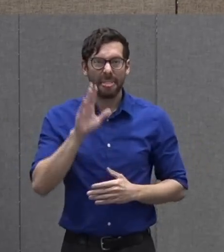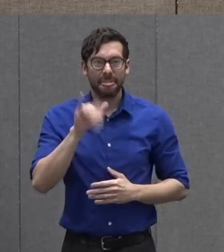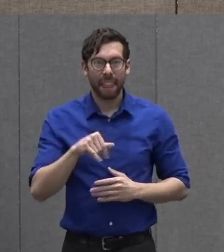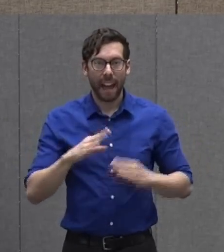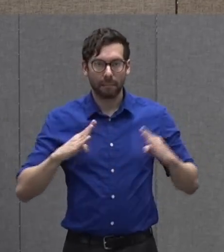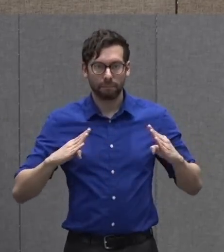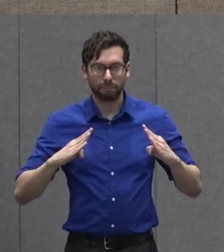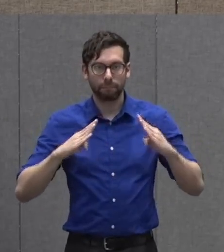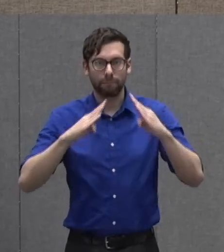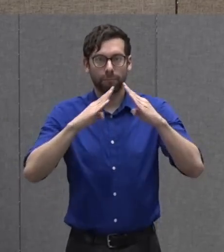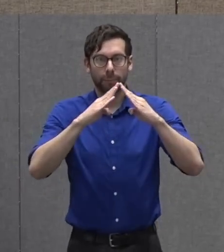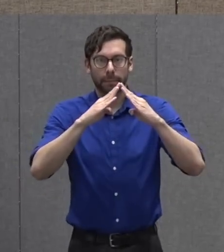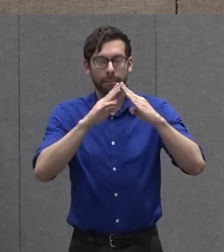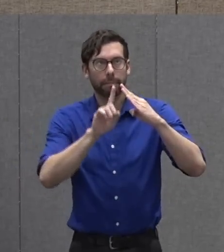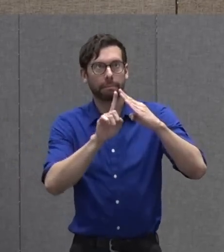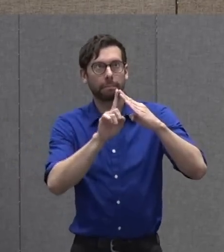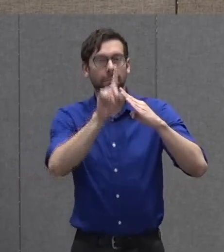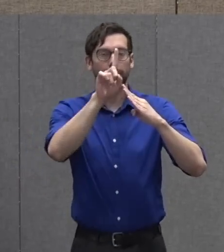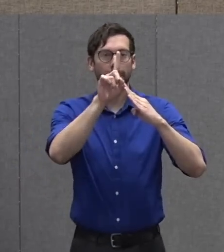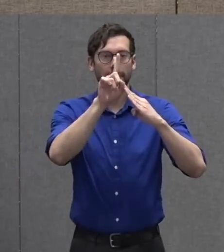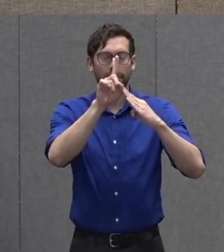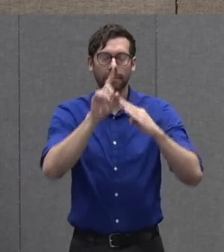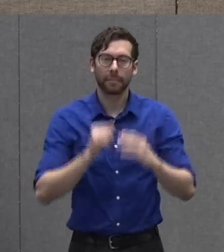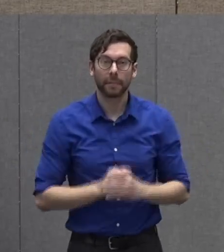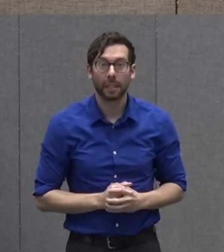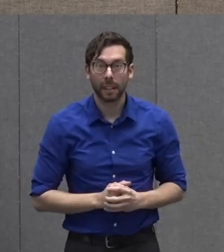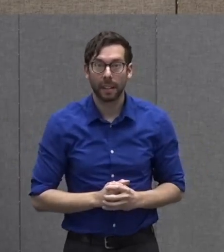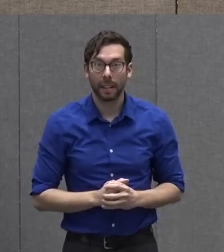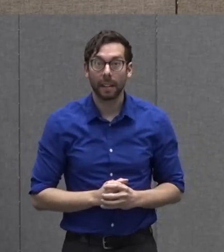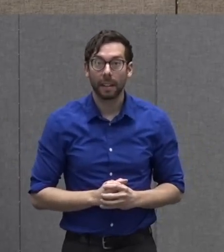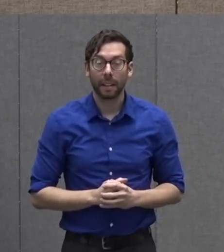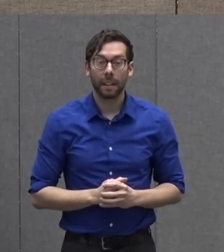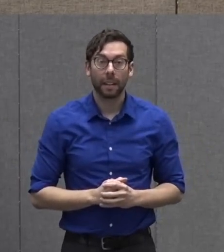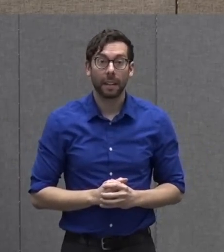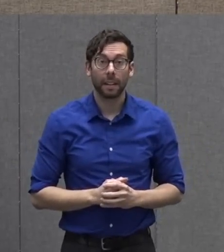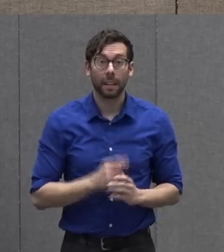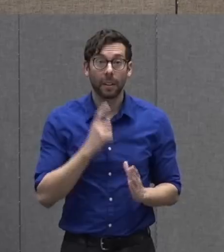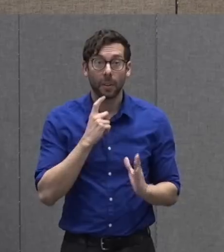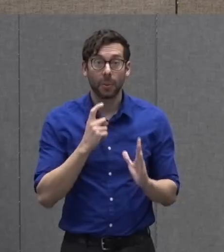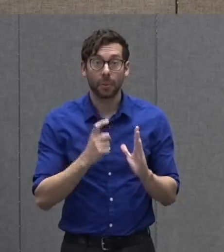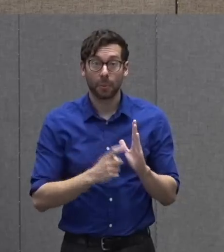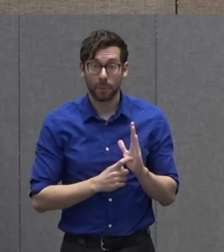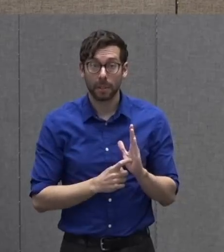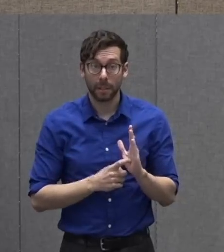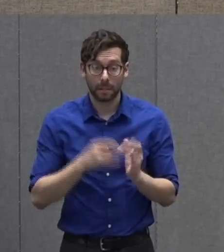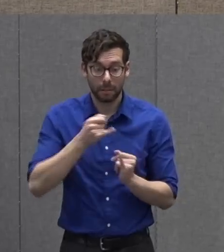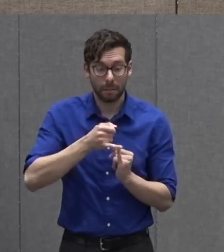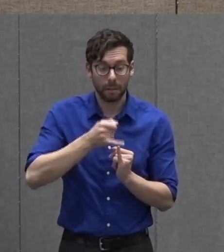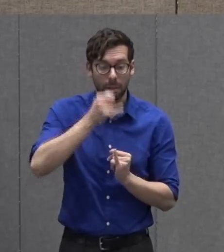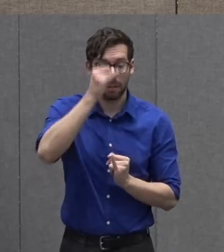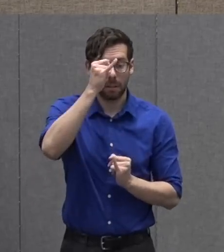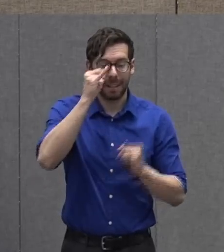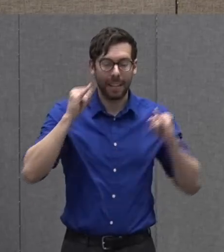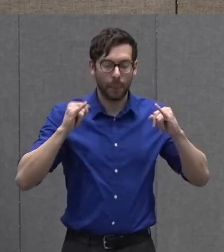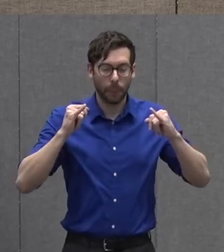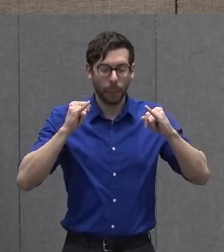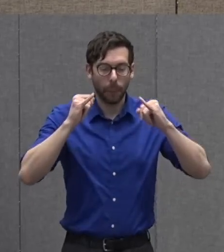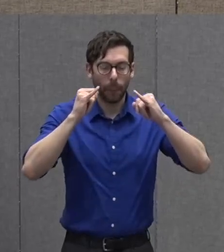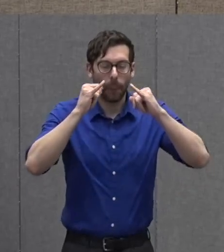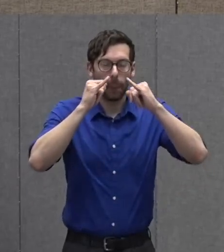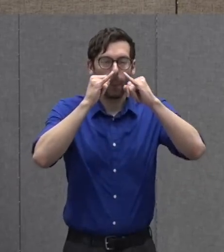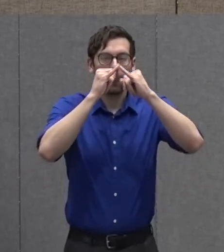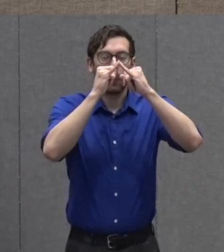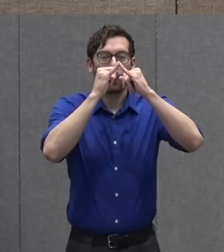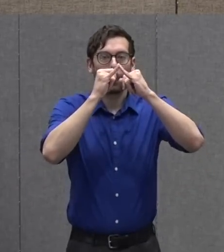describing. So notice that my two lines come together so that it's showing me up versus